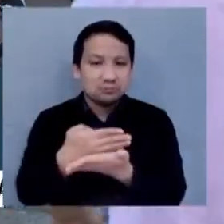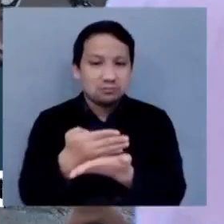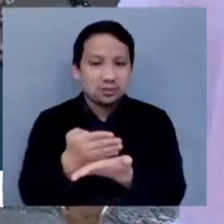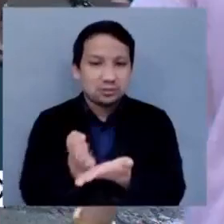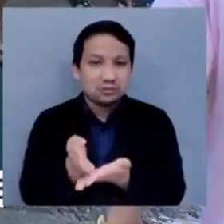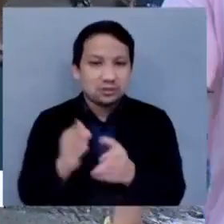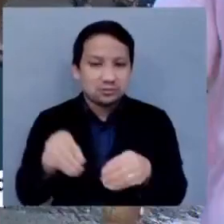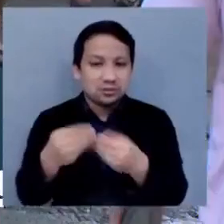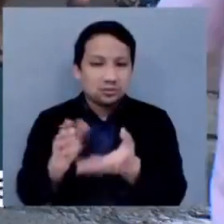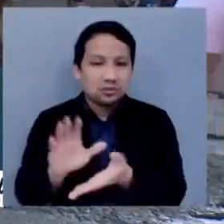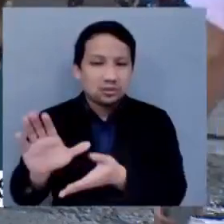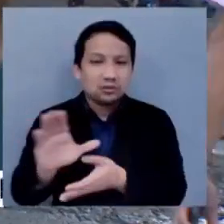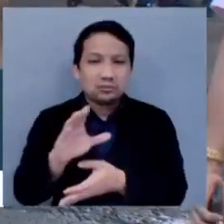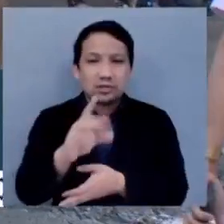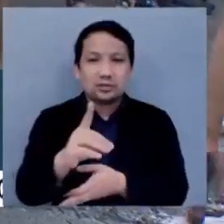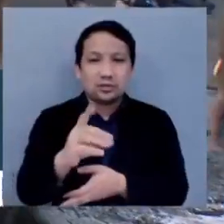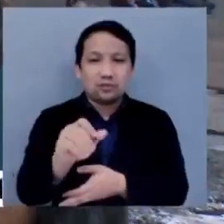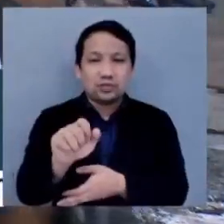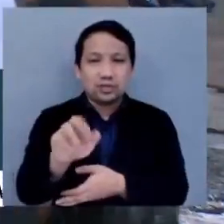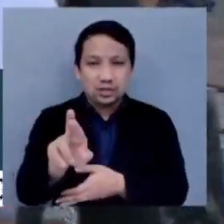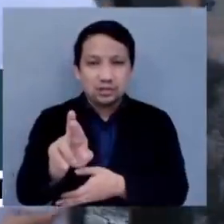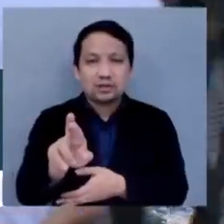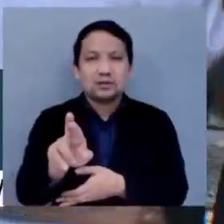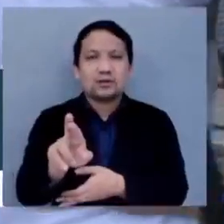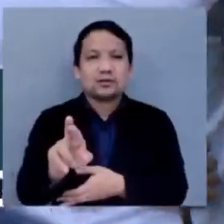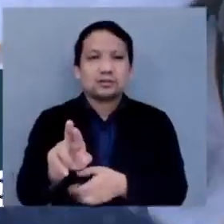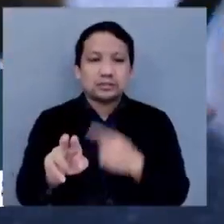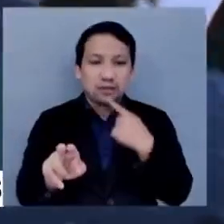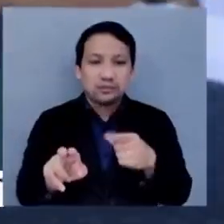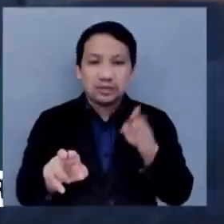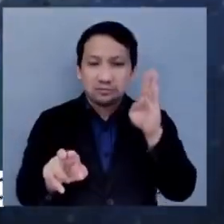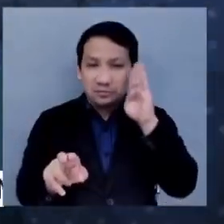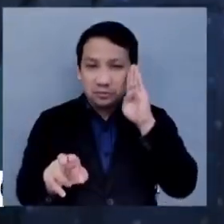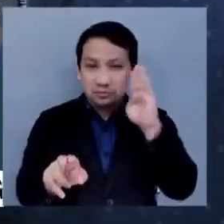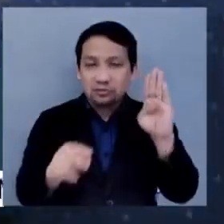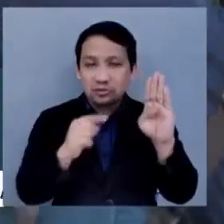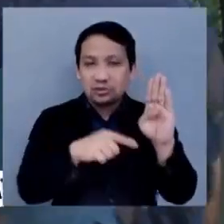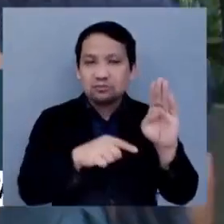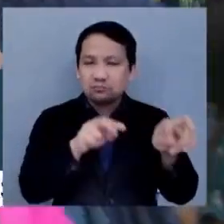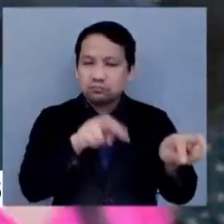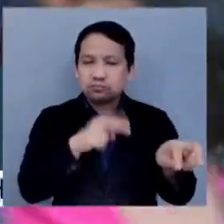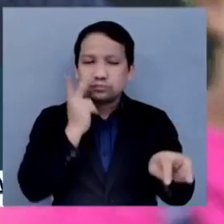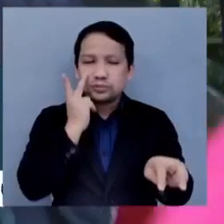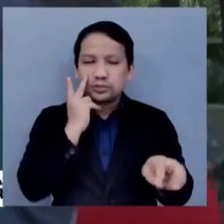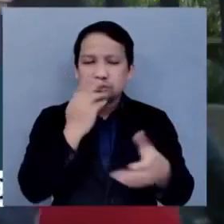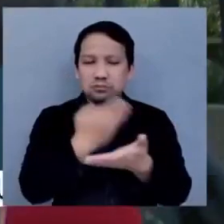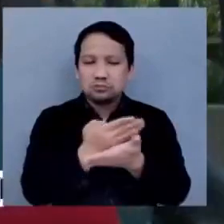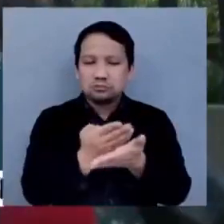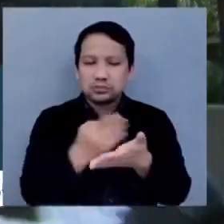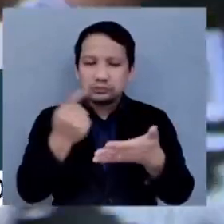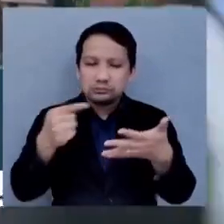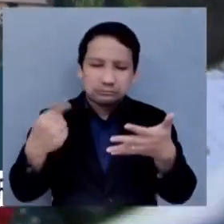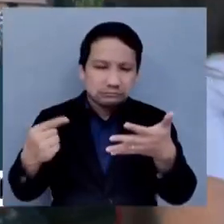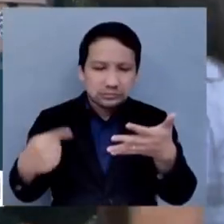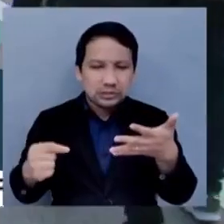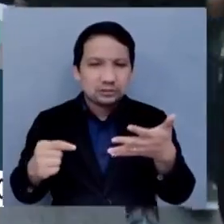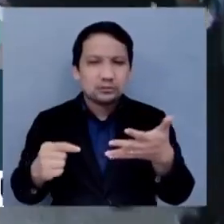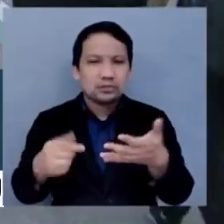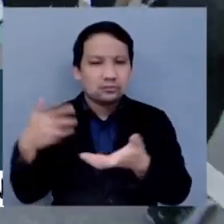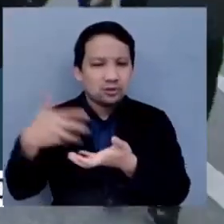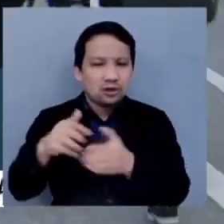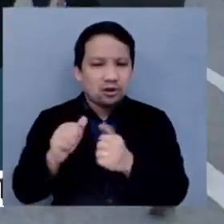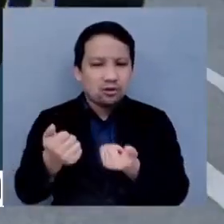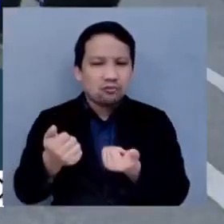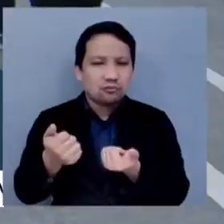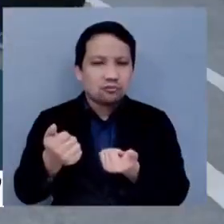to the Department of Transportation, Bautista said a while ago that they will look into this budget and study on how much